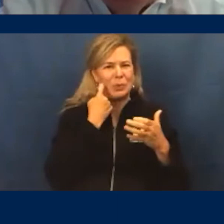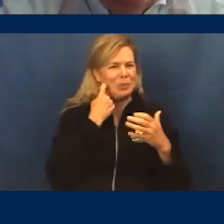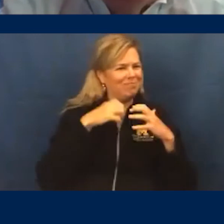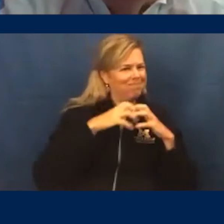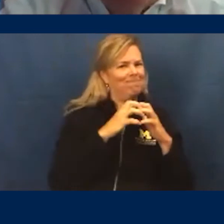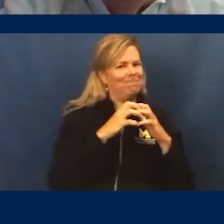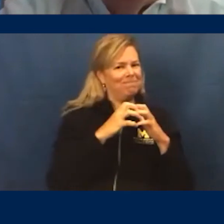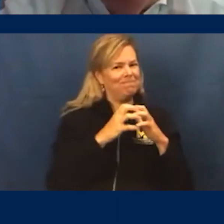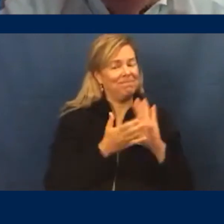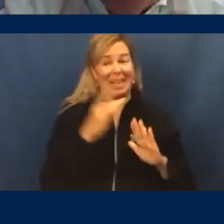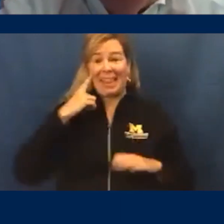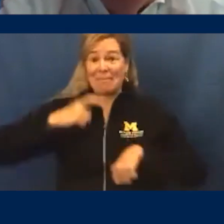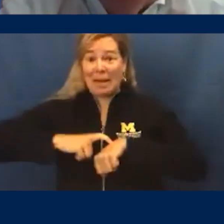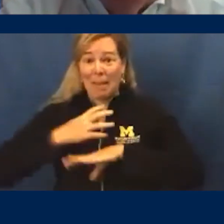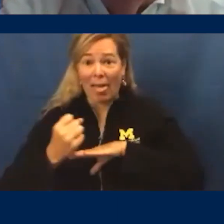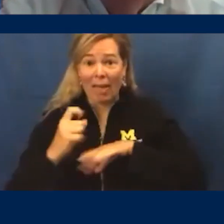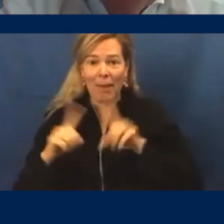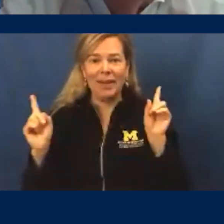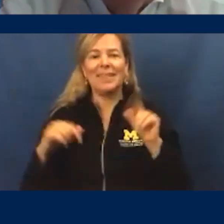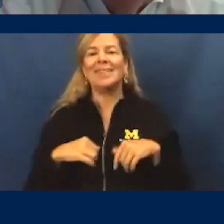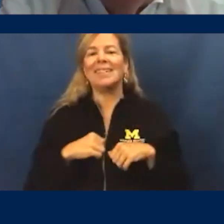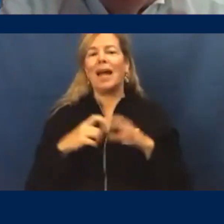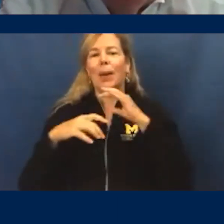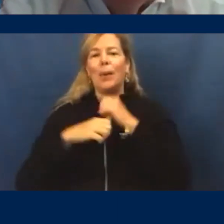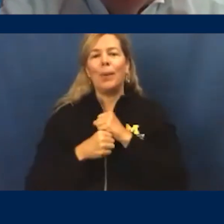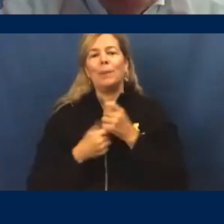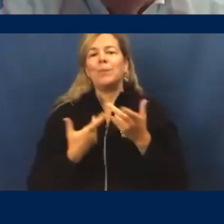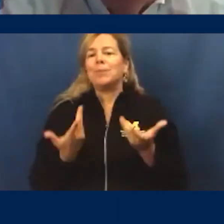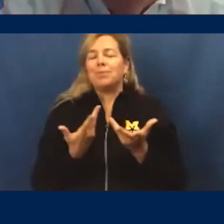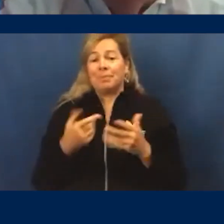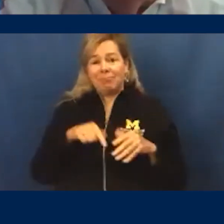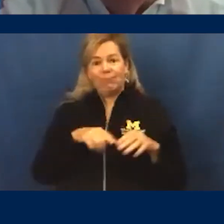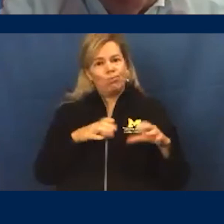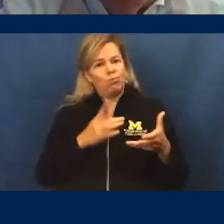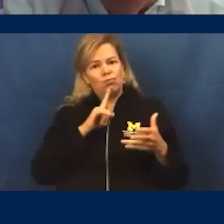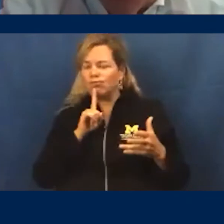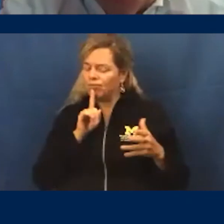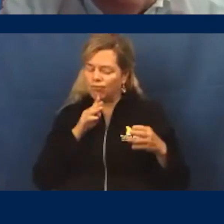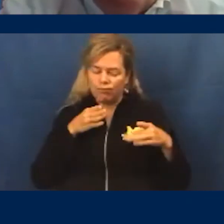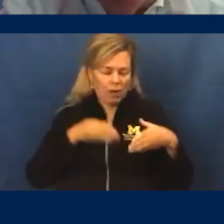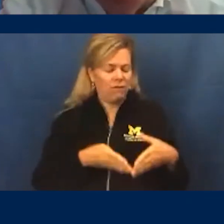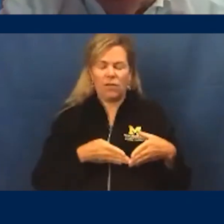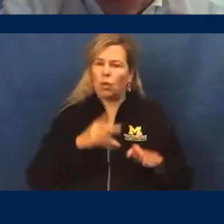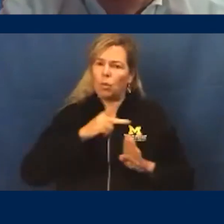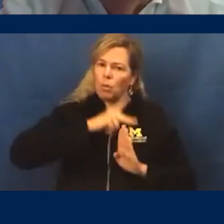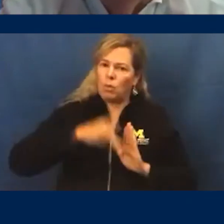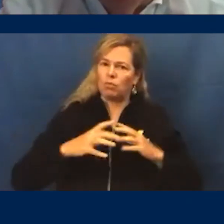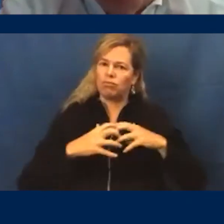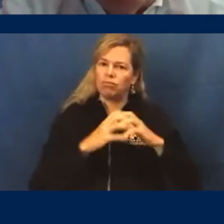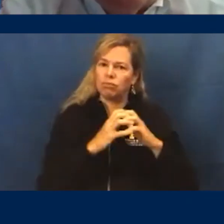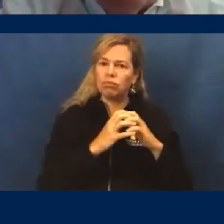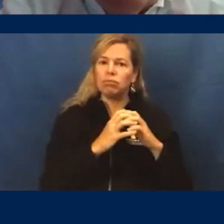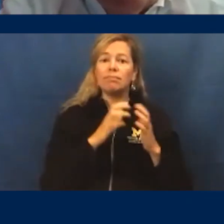think my time's almost up, but I'll wrap up by saying that the group thus far has been heavily focused on program implementation, which